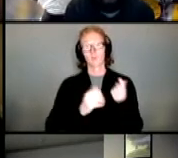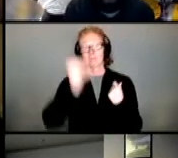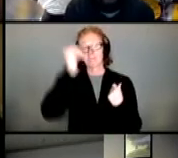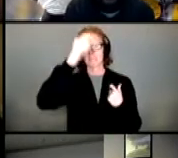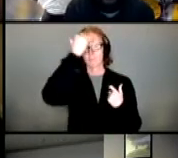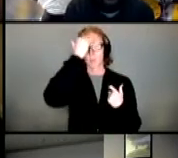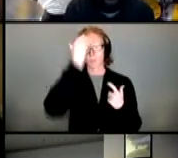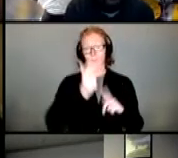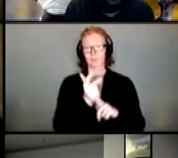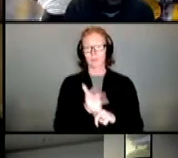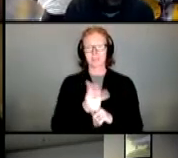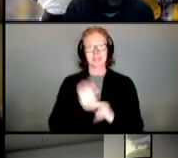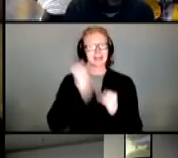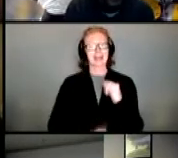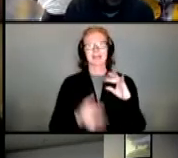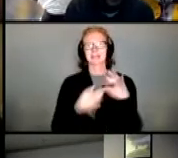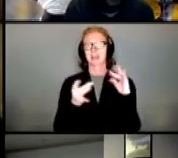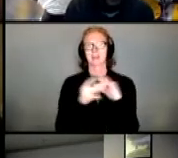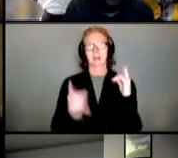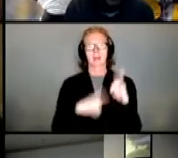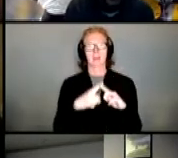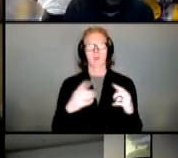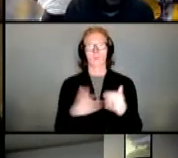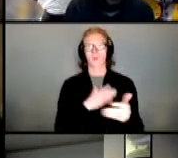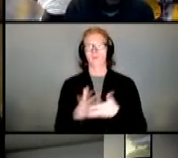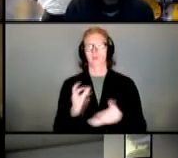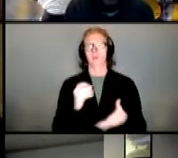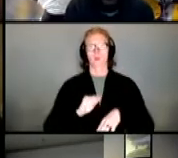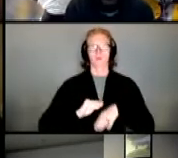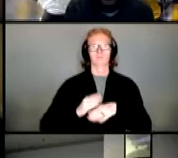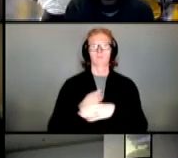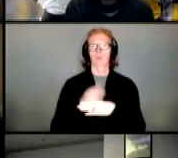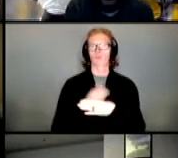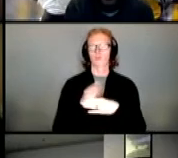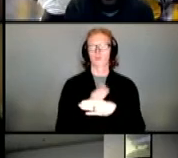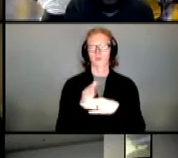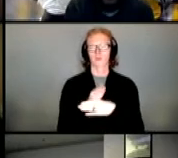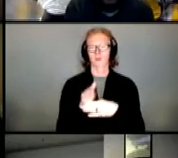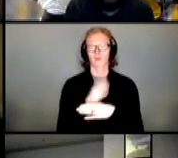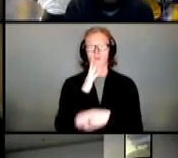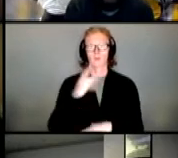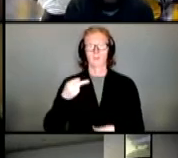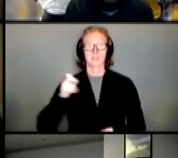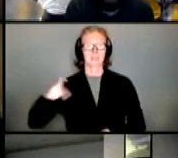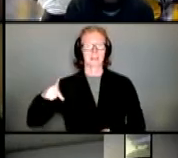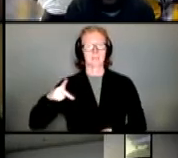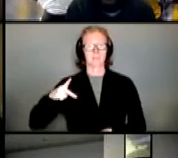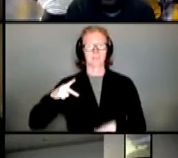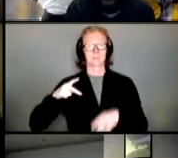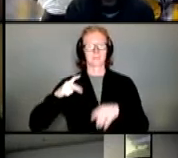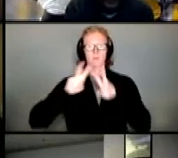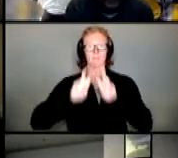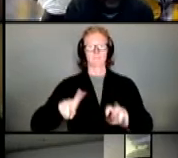So does anybody have a last comment on something that they'd like to see the PCCEP look further into?